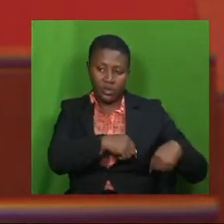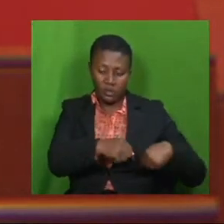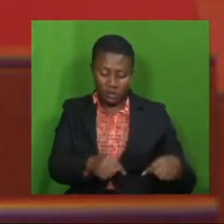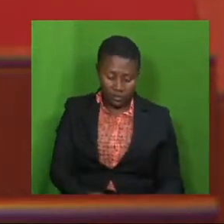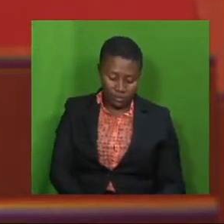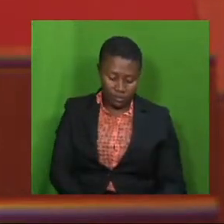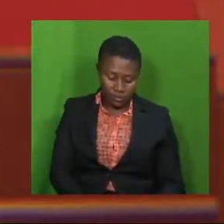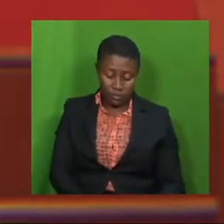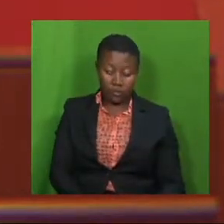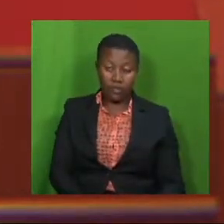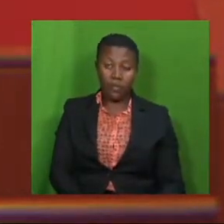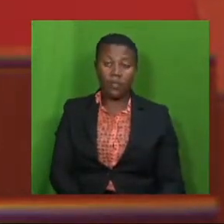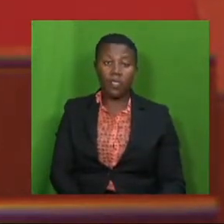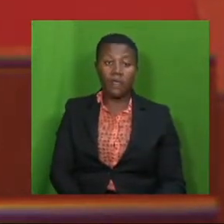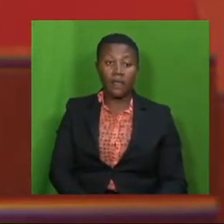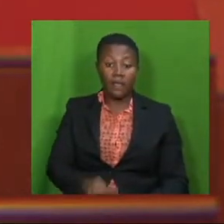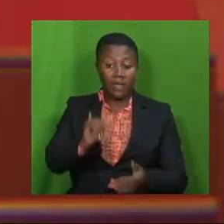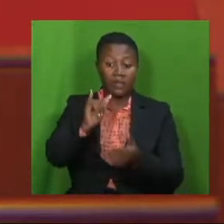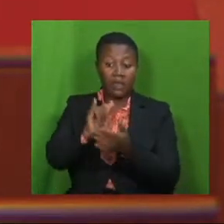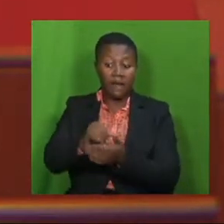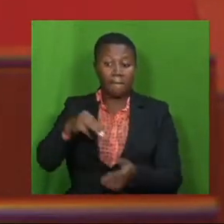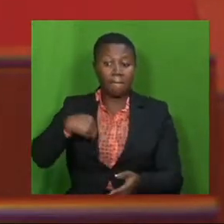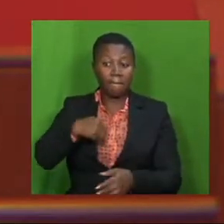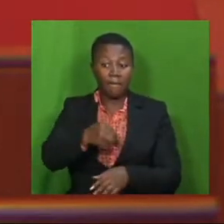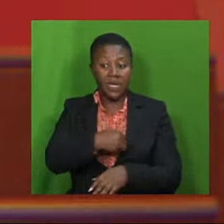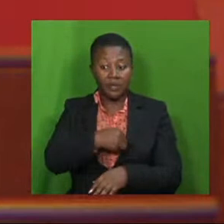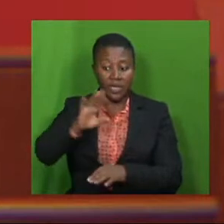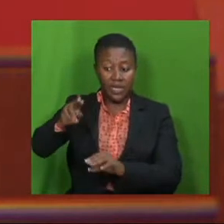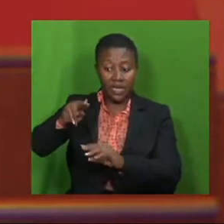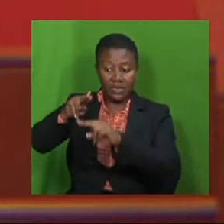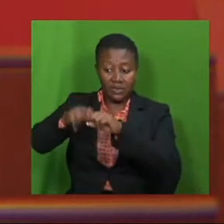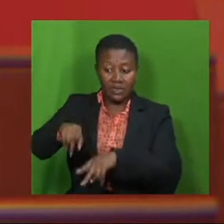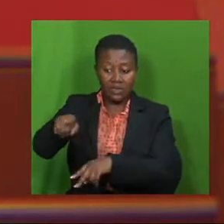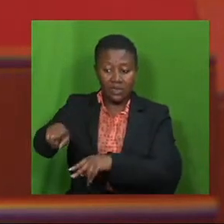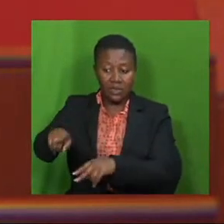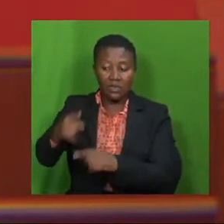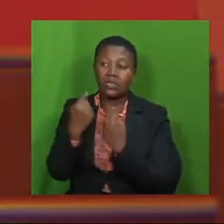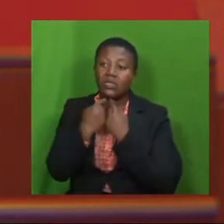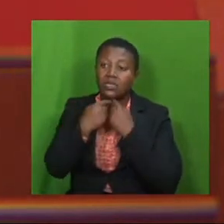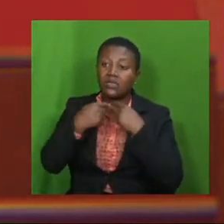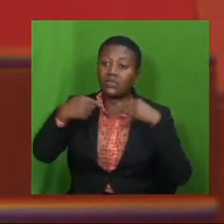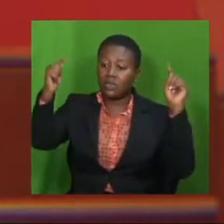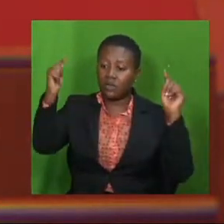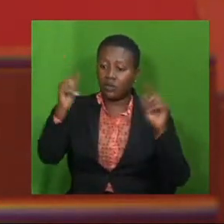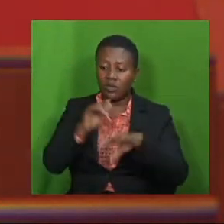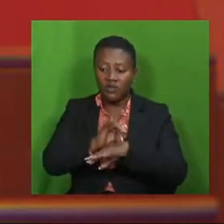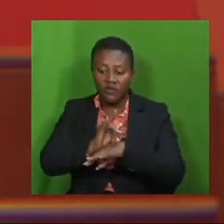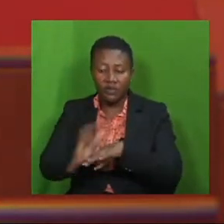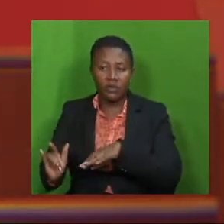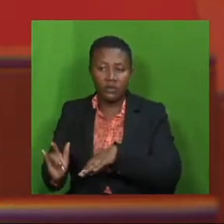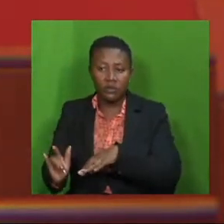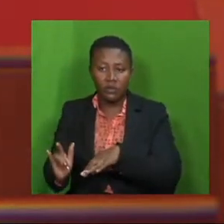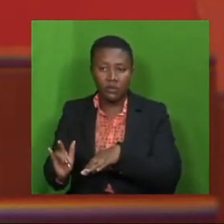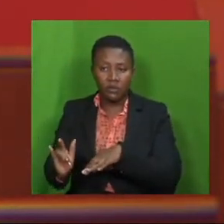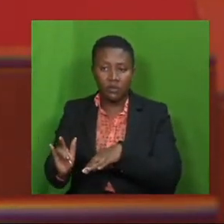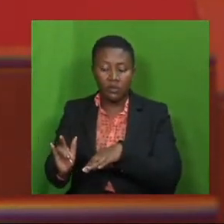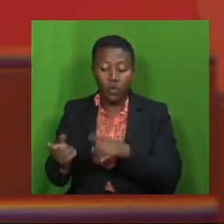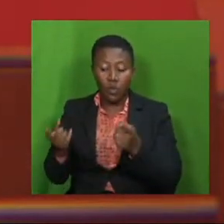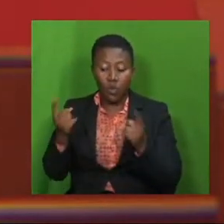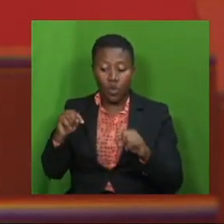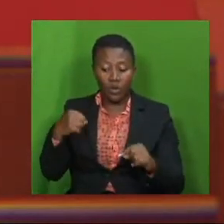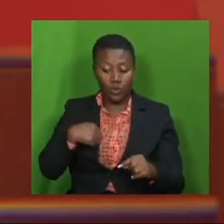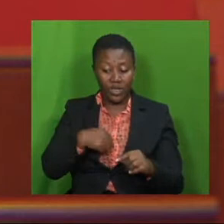The member's seat shall be declared vacant when so decided by the House.